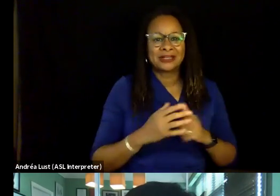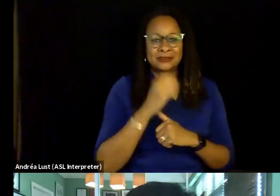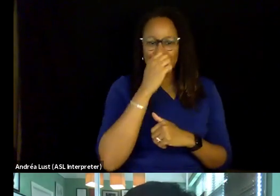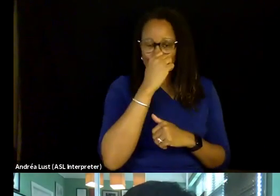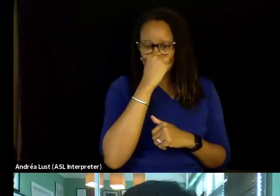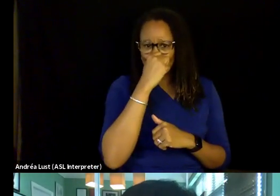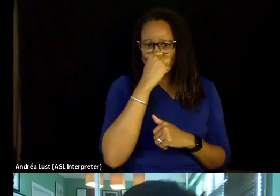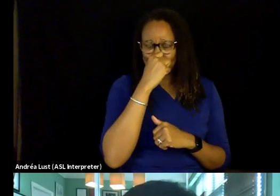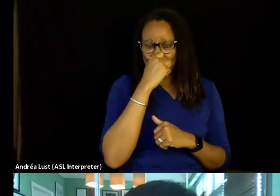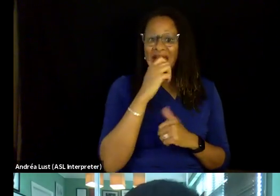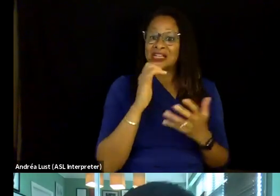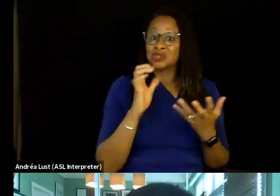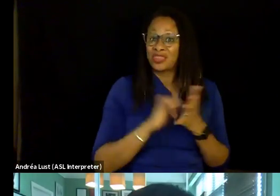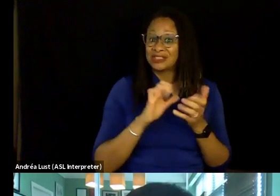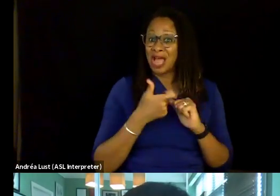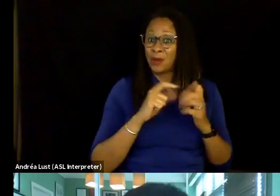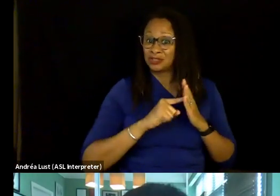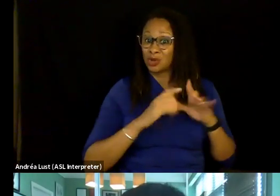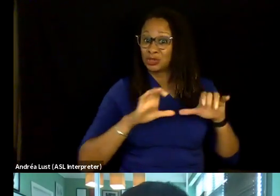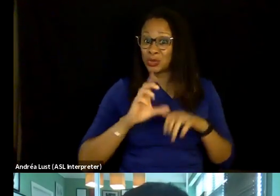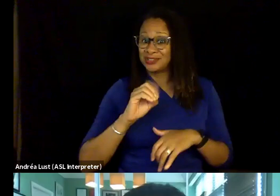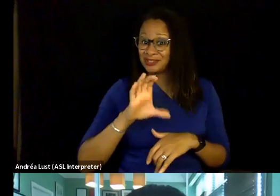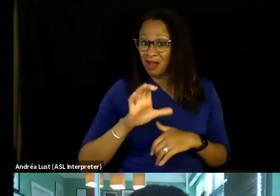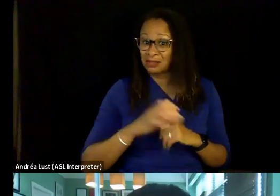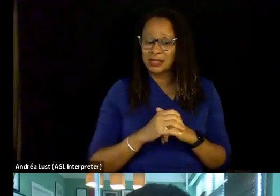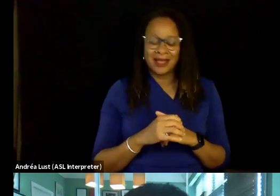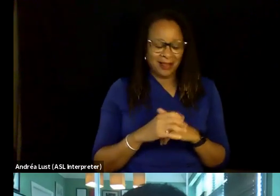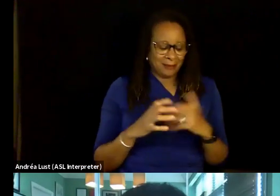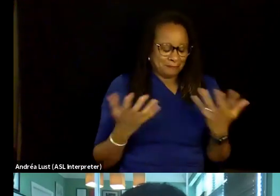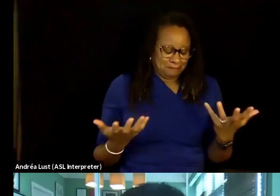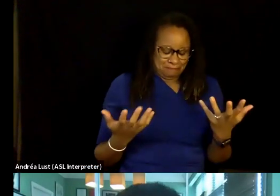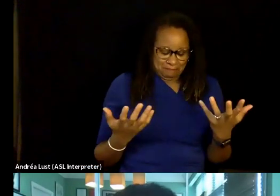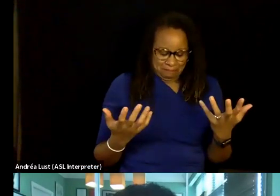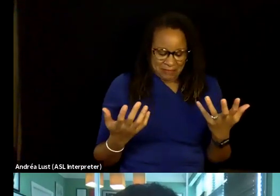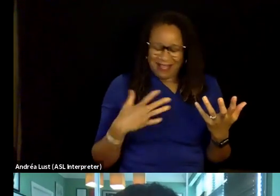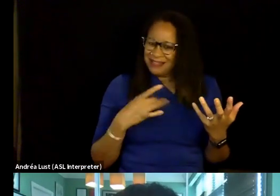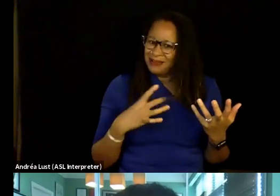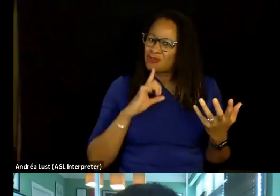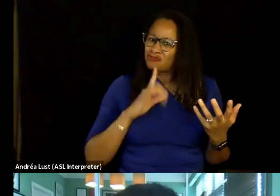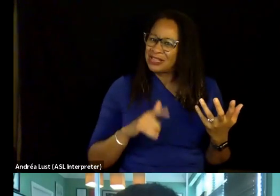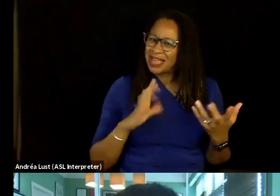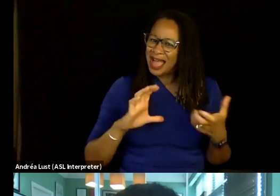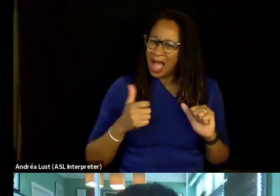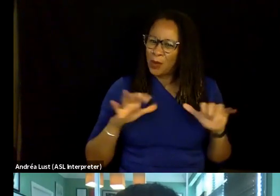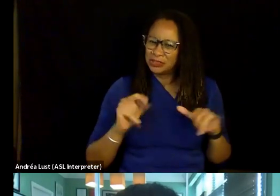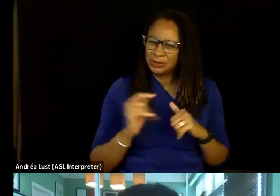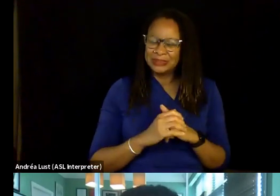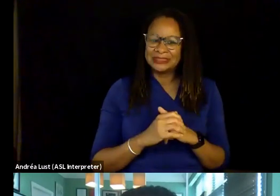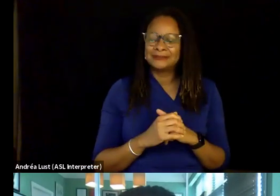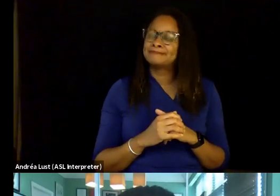so that's how I got into documentaries. And the way I do docs is it's this very kind of crazy way,